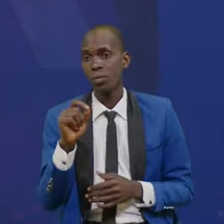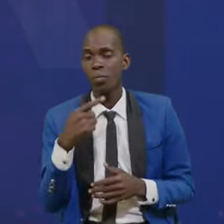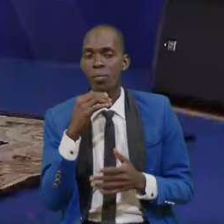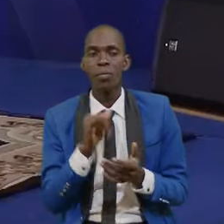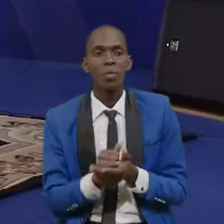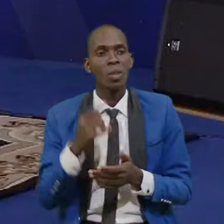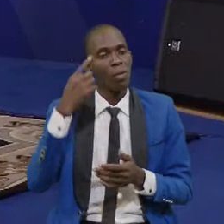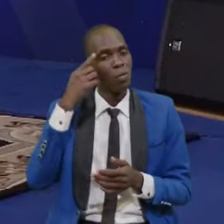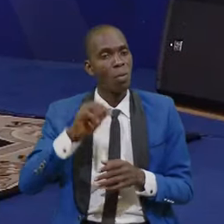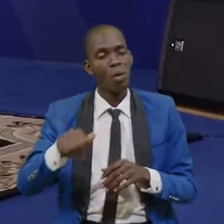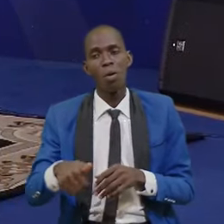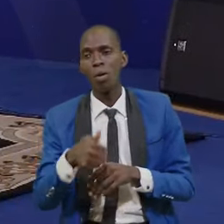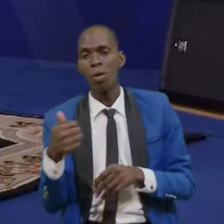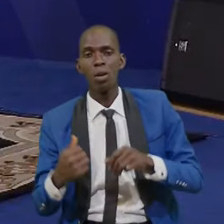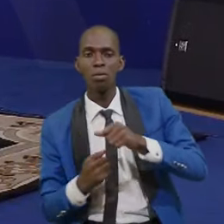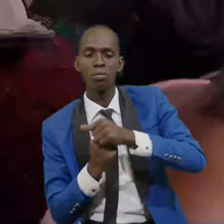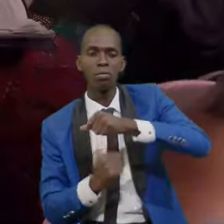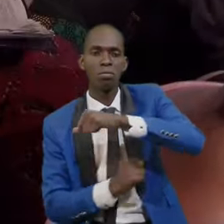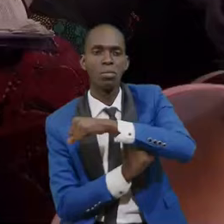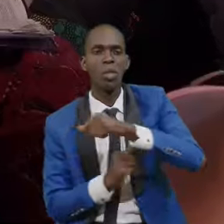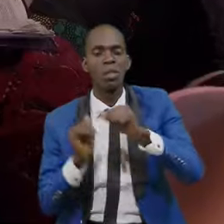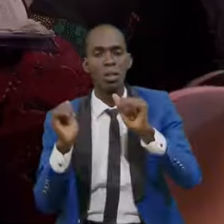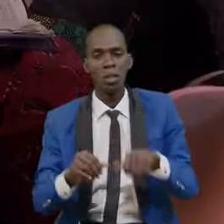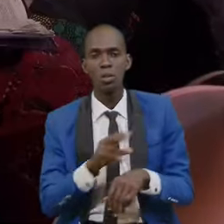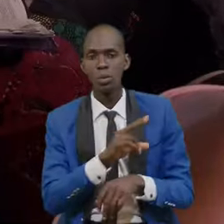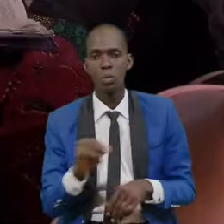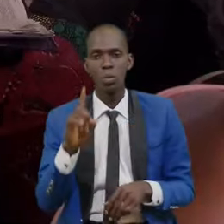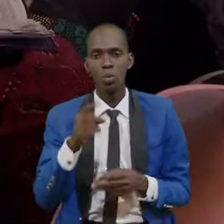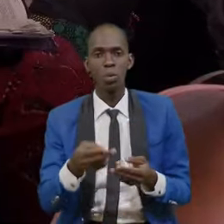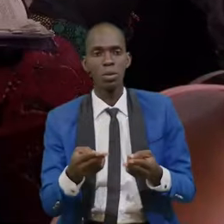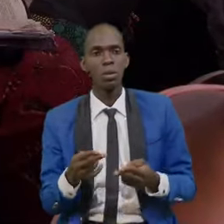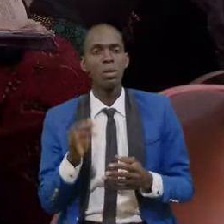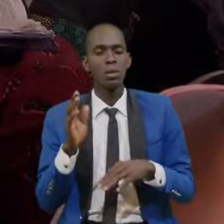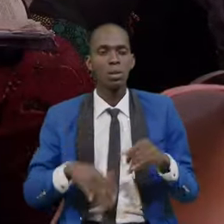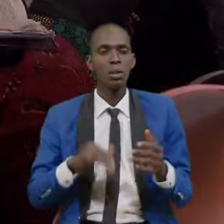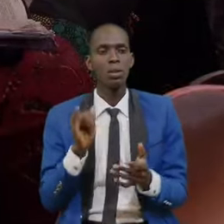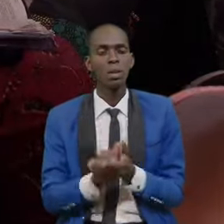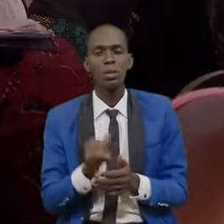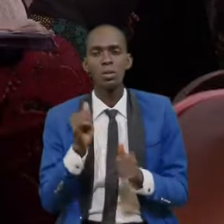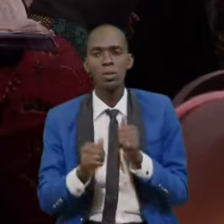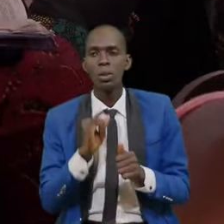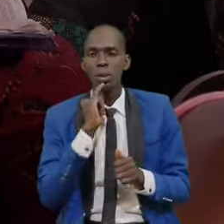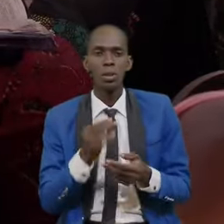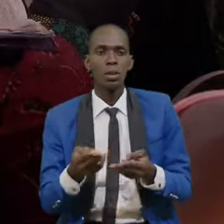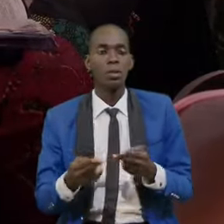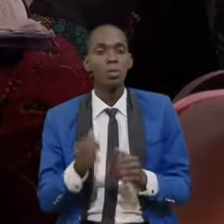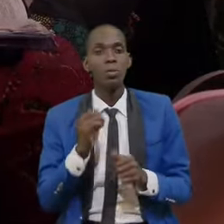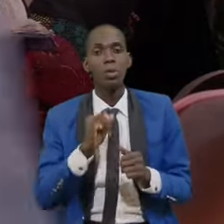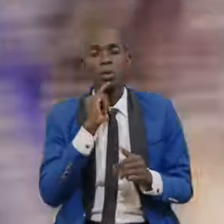other foundation can no man lay than that is laid, which is Jesus Christ. And